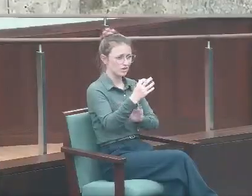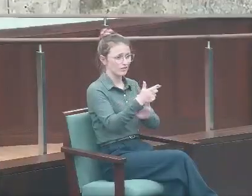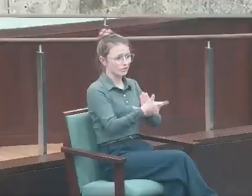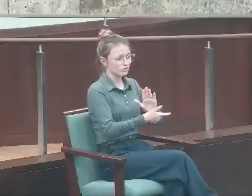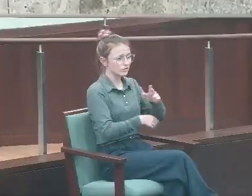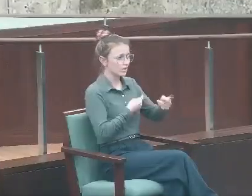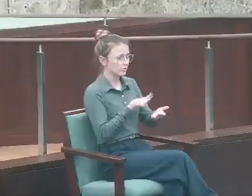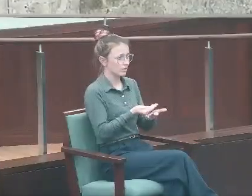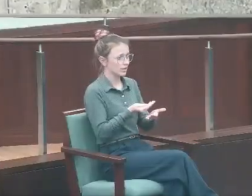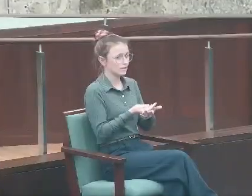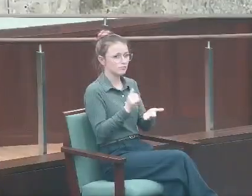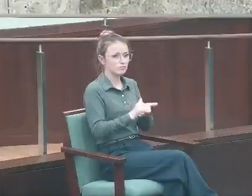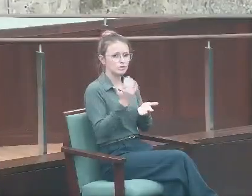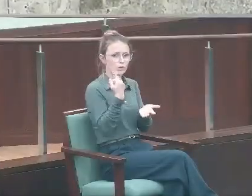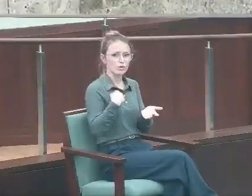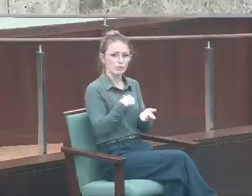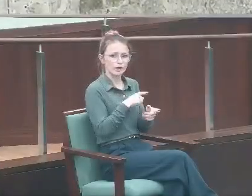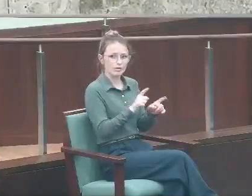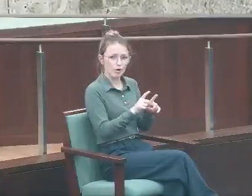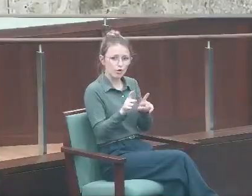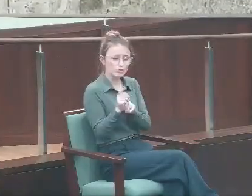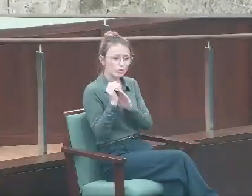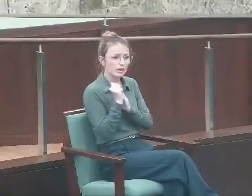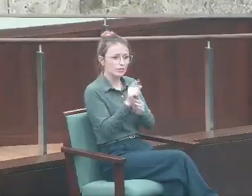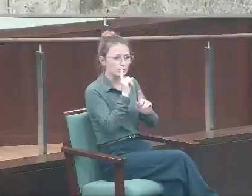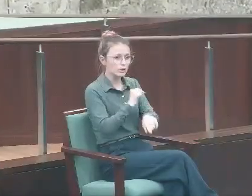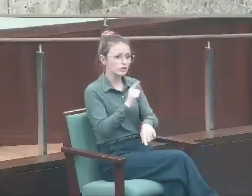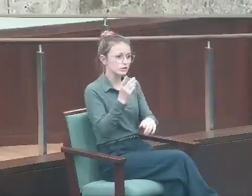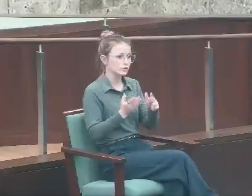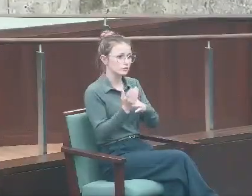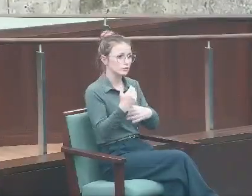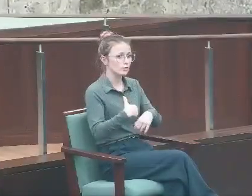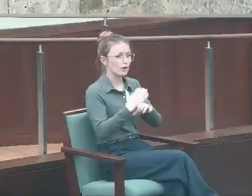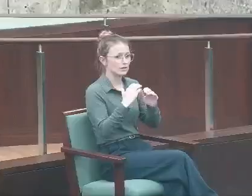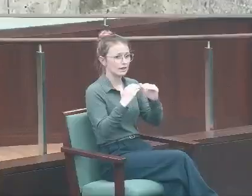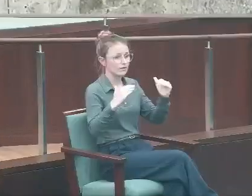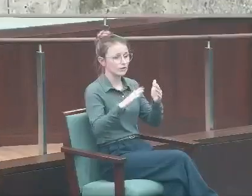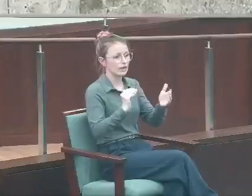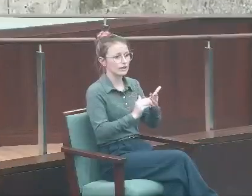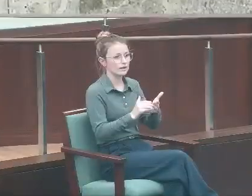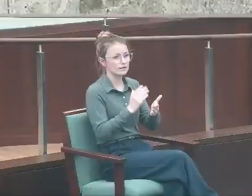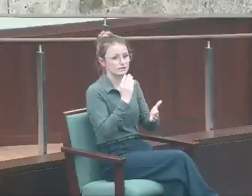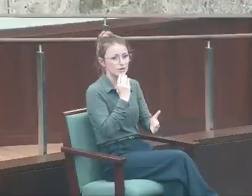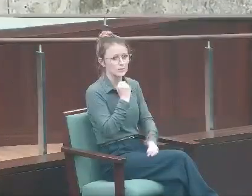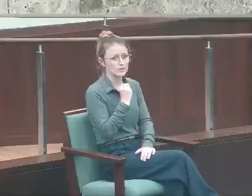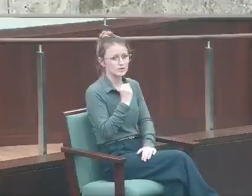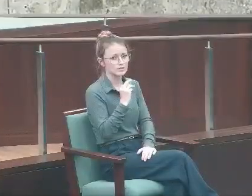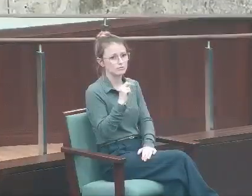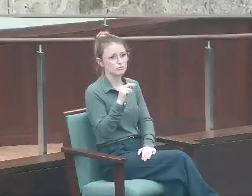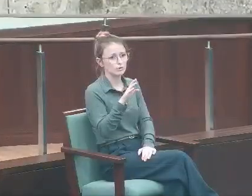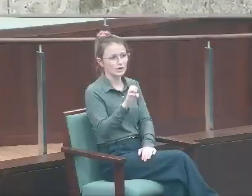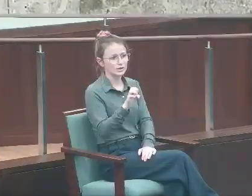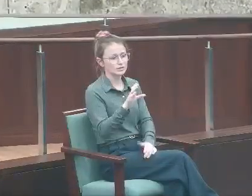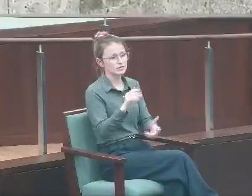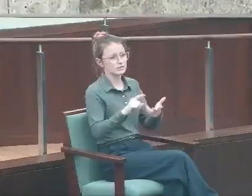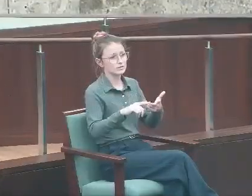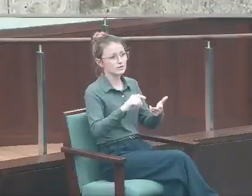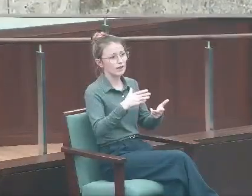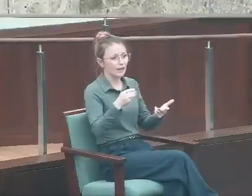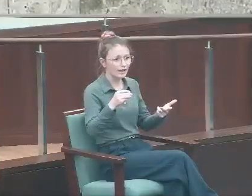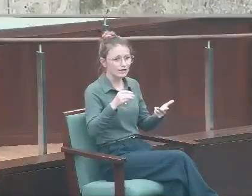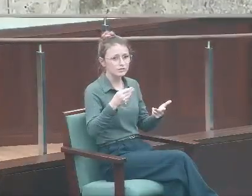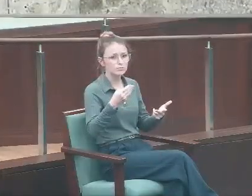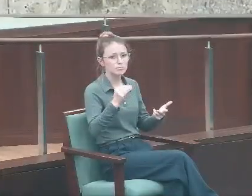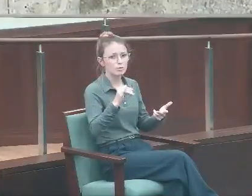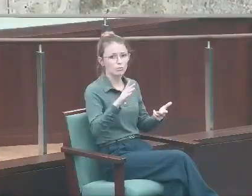That's why we have also led responses to crisis-level anti-Semitism rates in local schools,